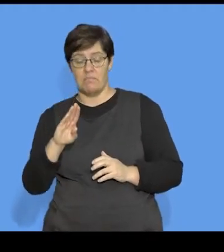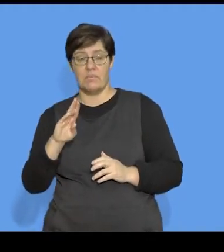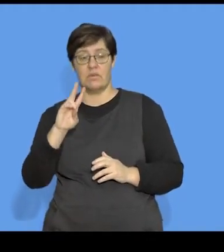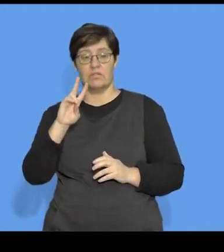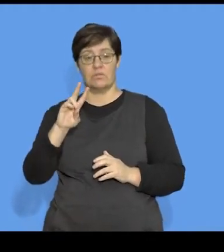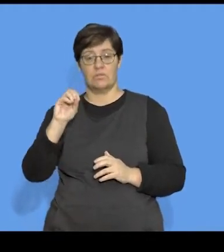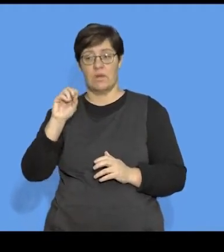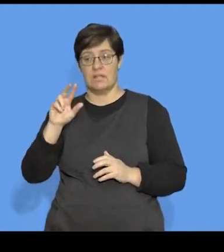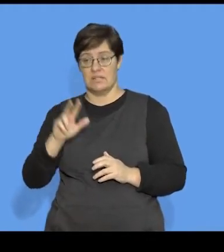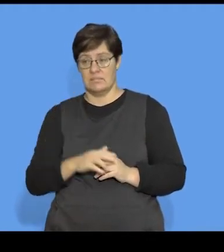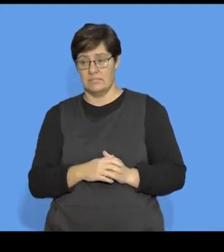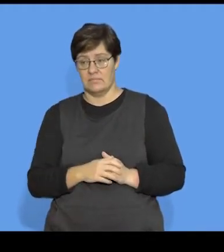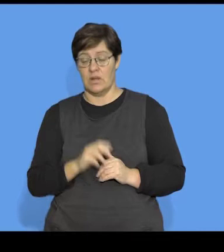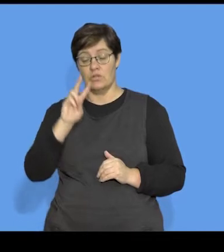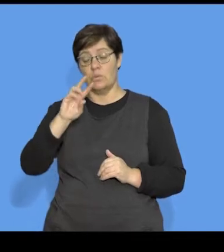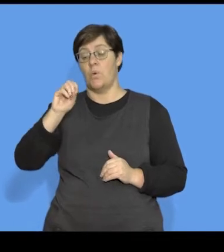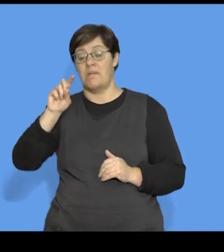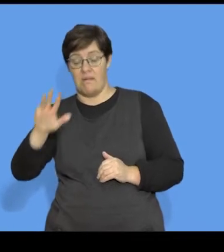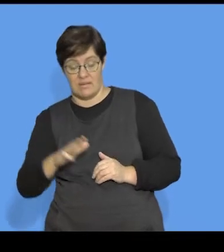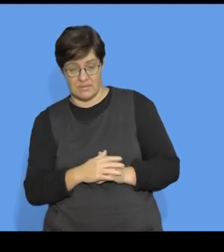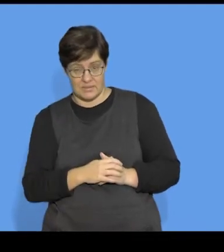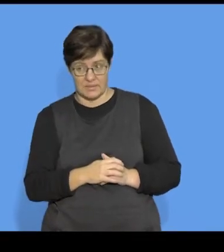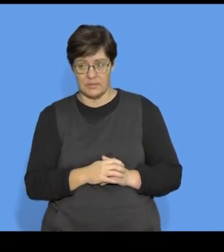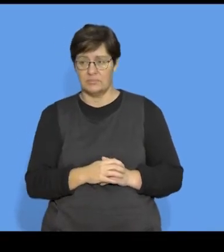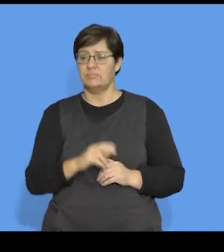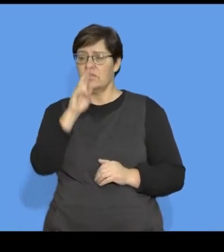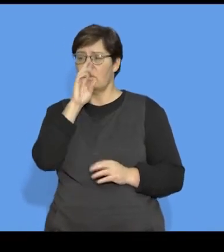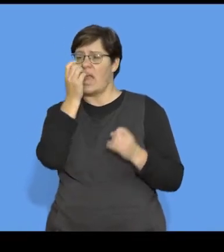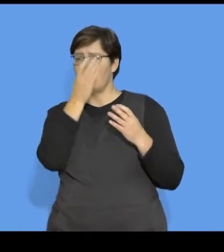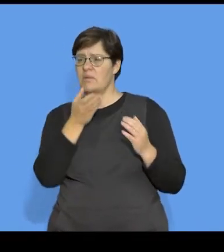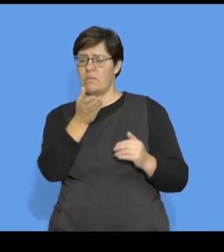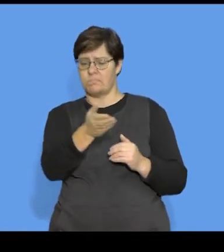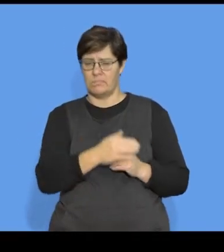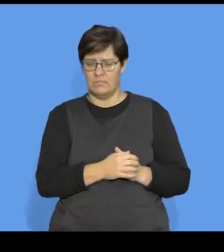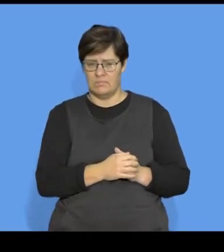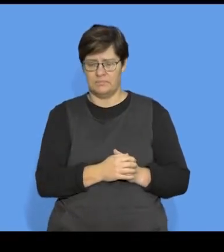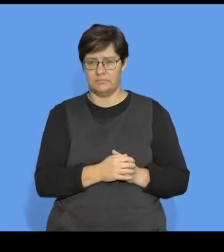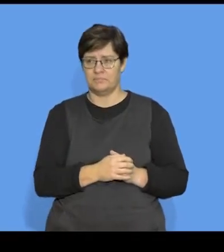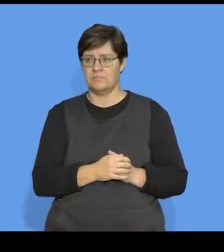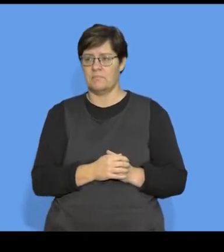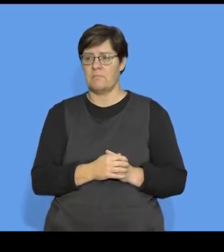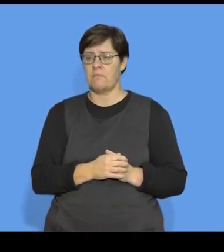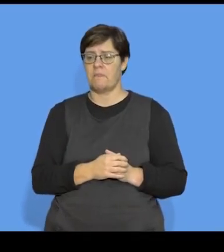not required. Okay. We start off by looking at the information that we have here.